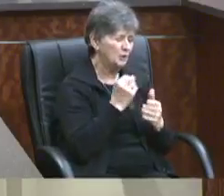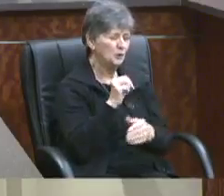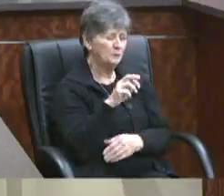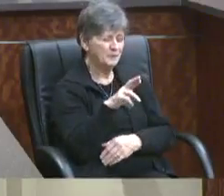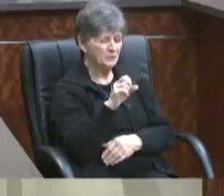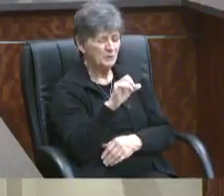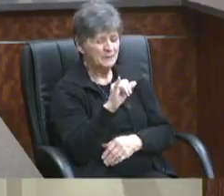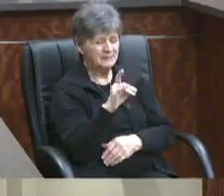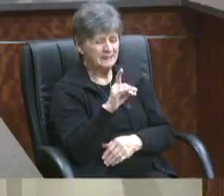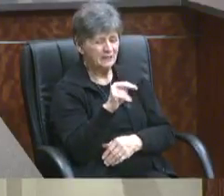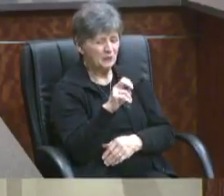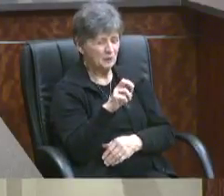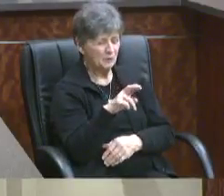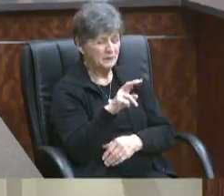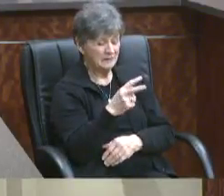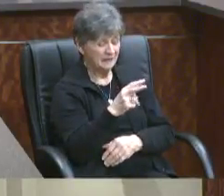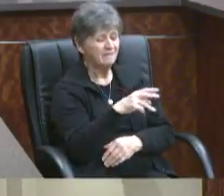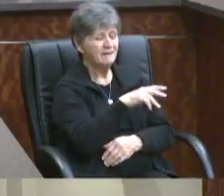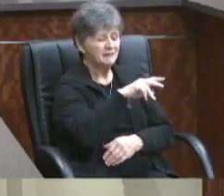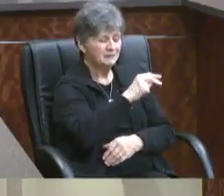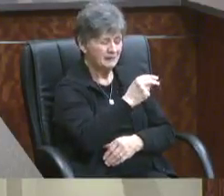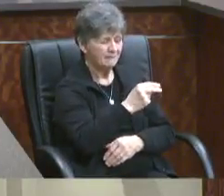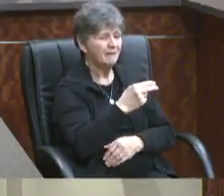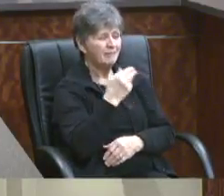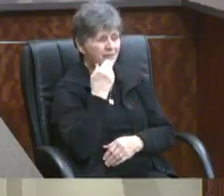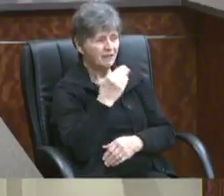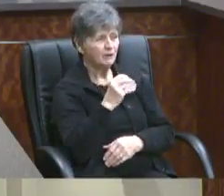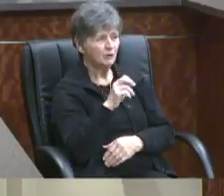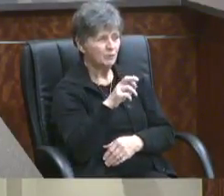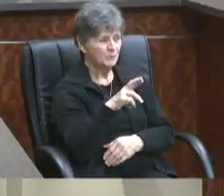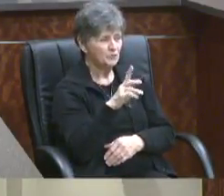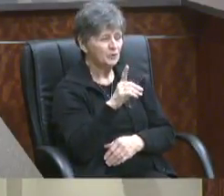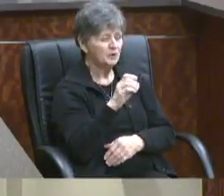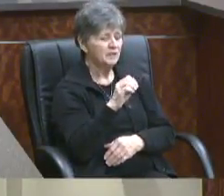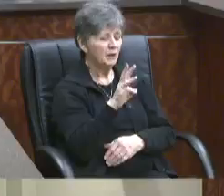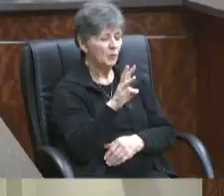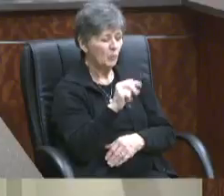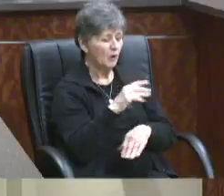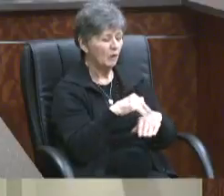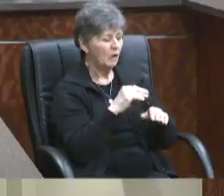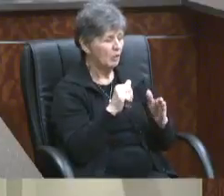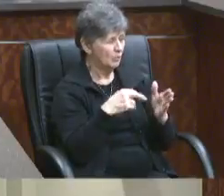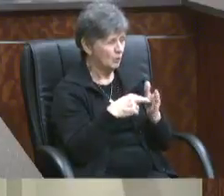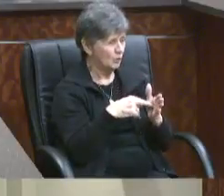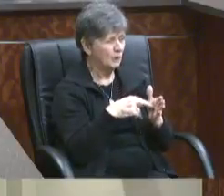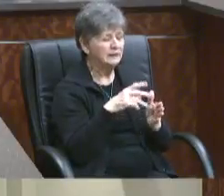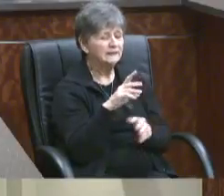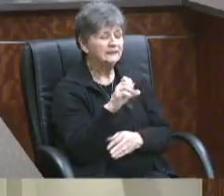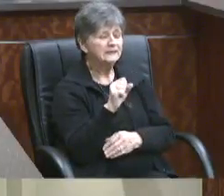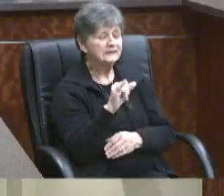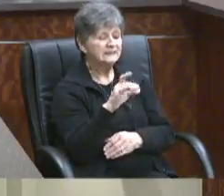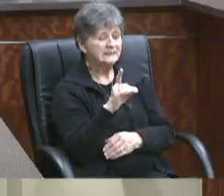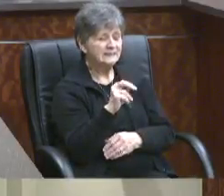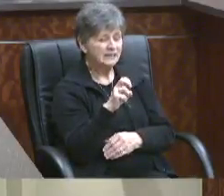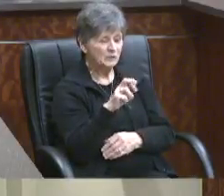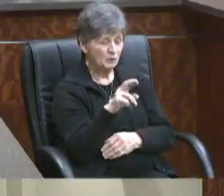Have a second. I'll second it. Thank you, Mr. DeWalt. Call the roll, Ms. Rau. Mr.